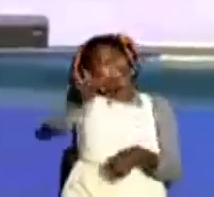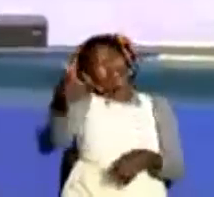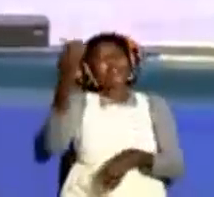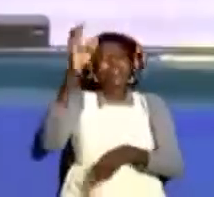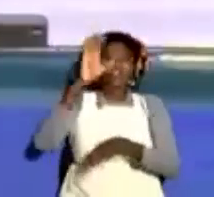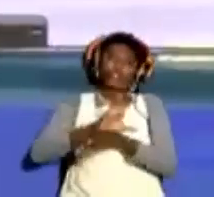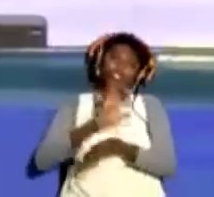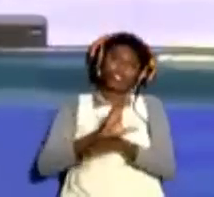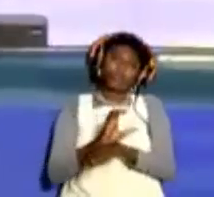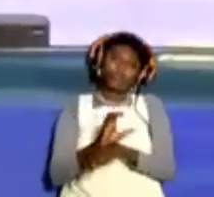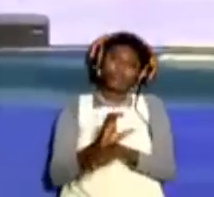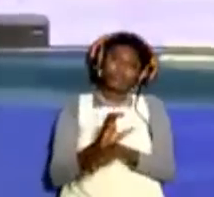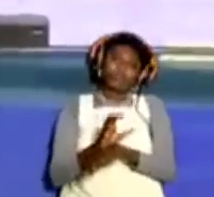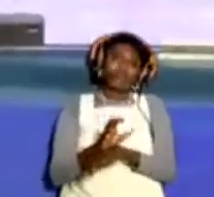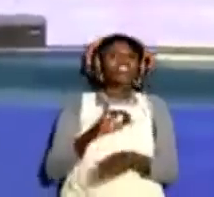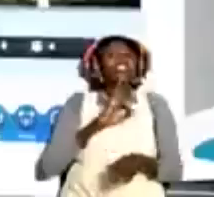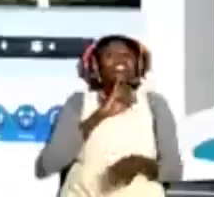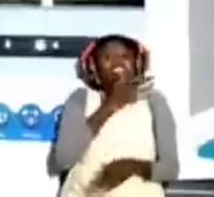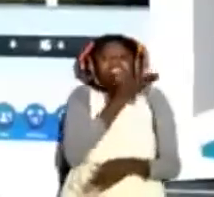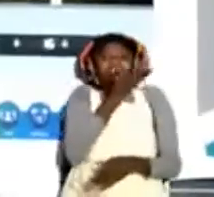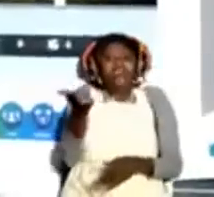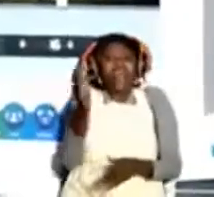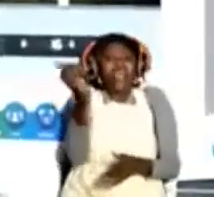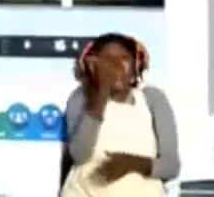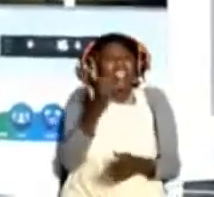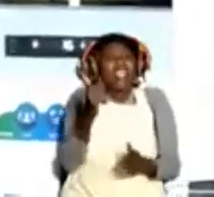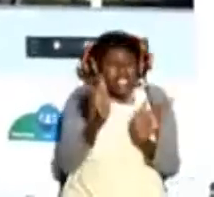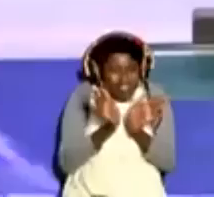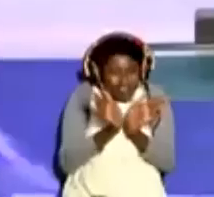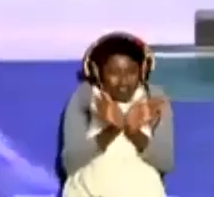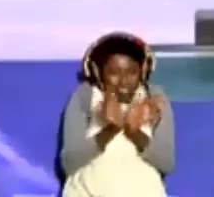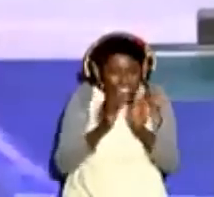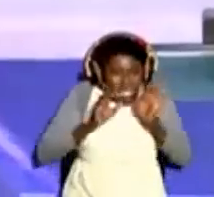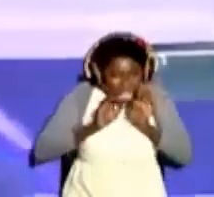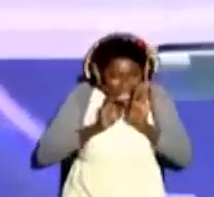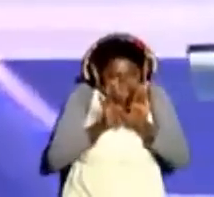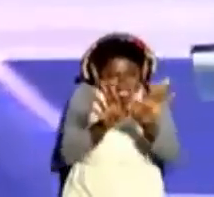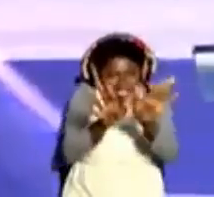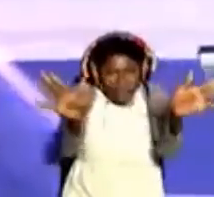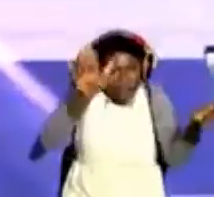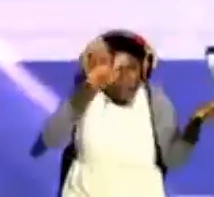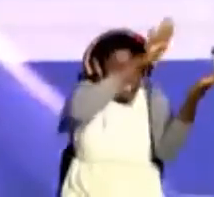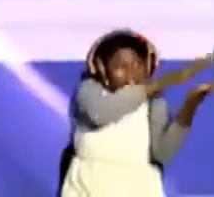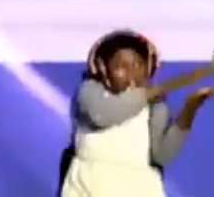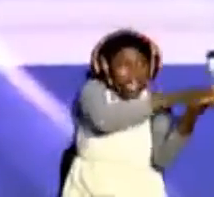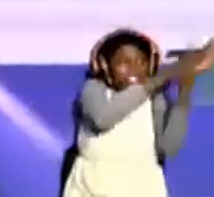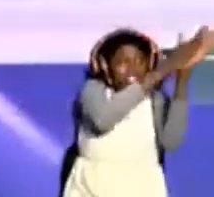church, is there any transparent handover?